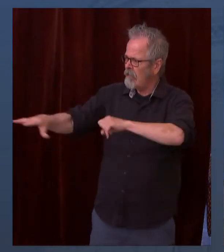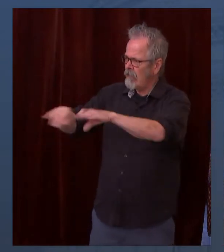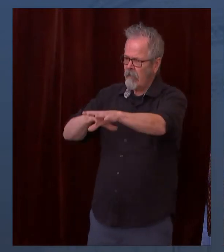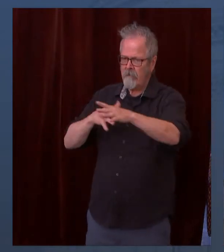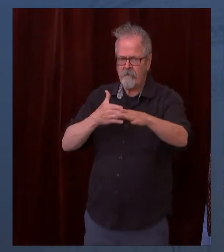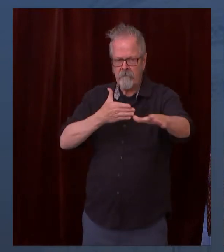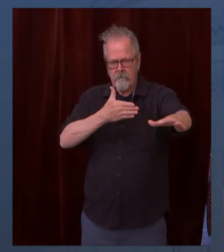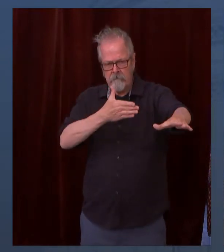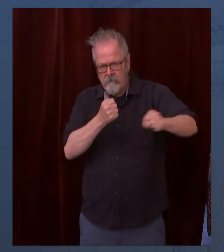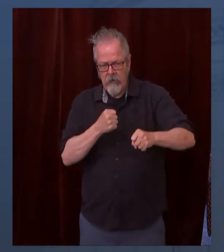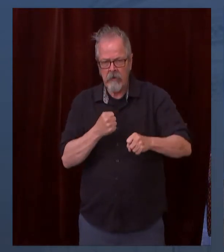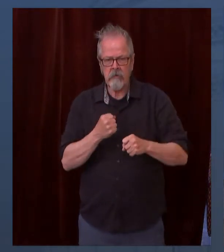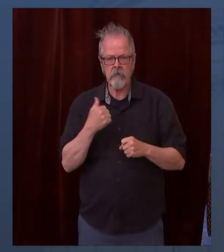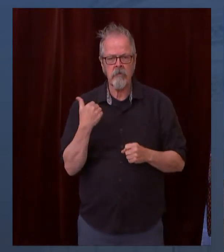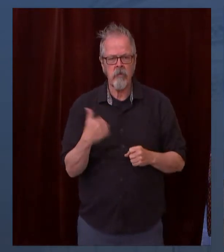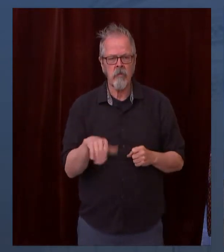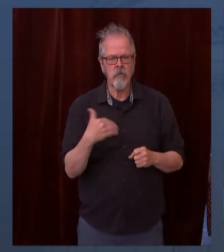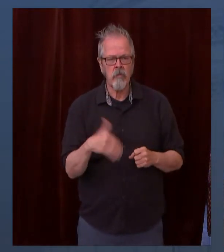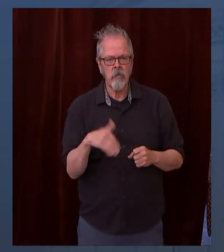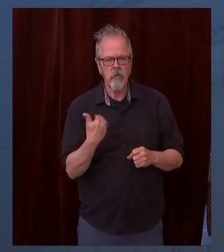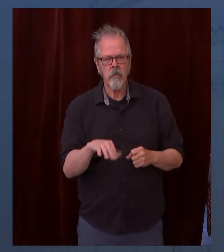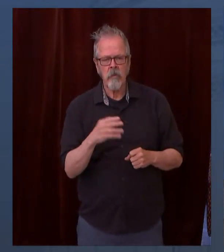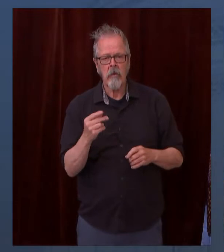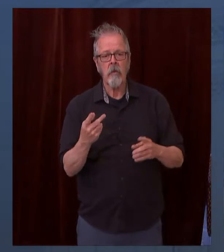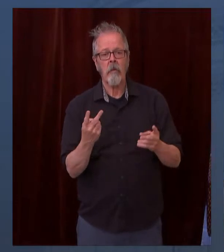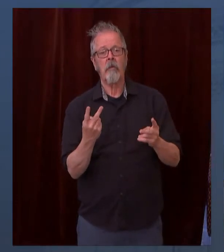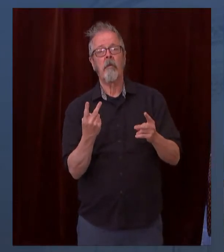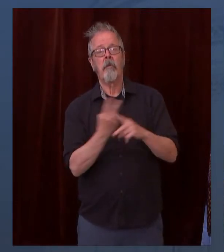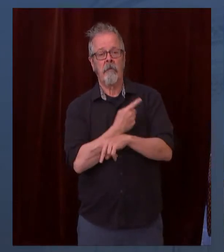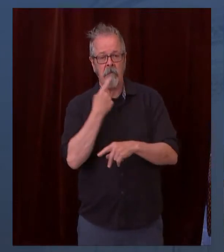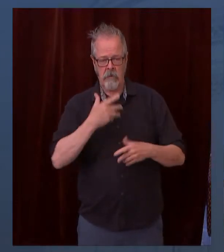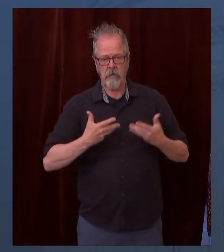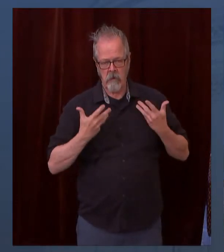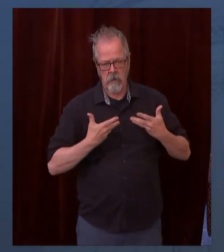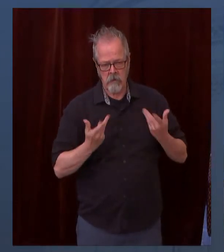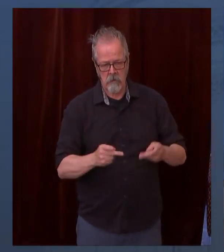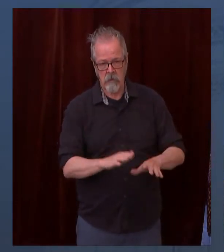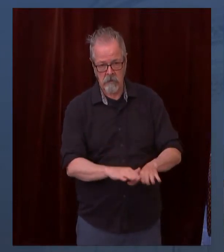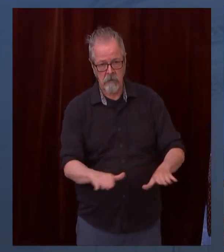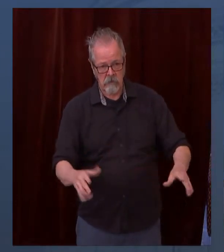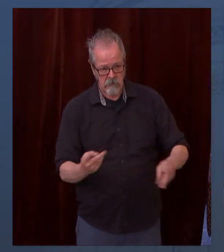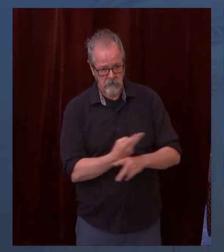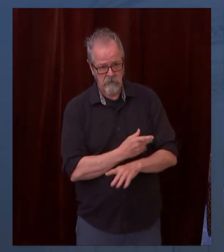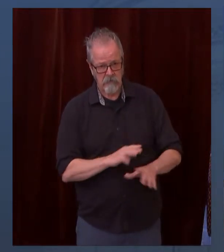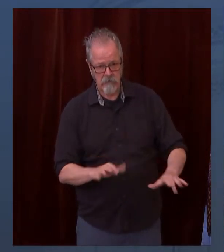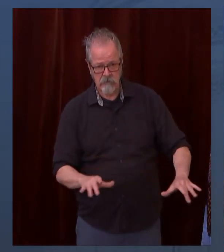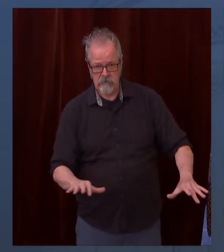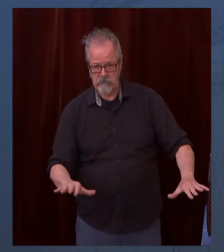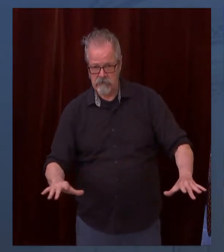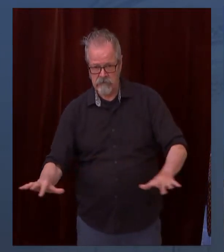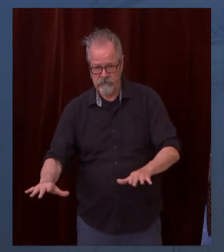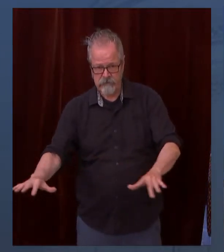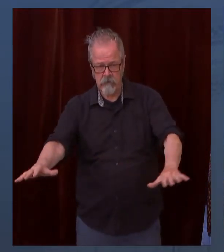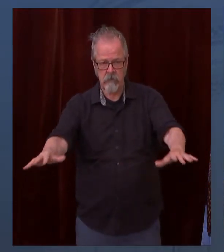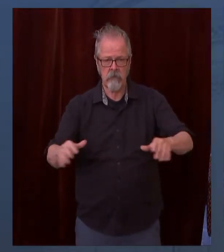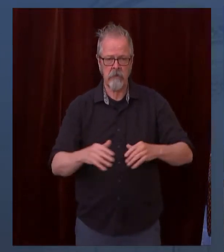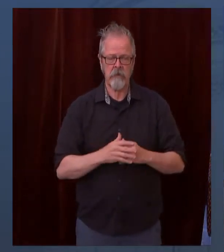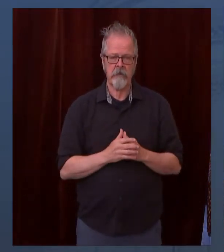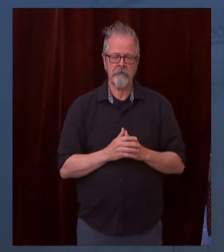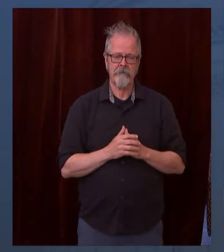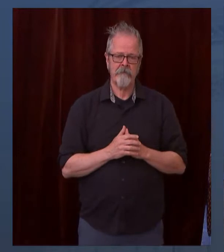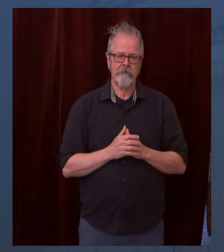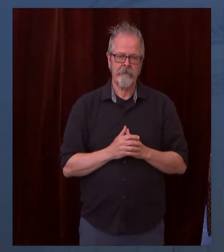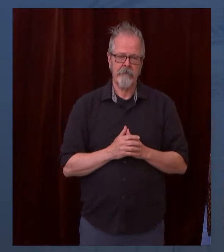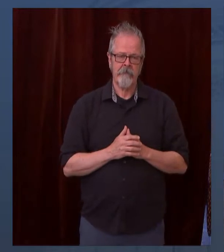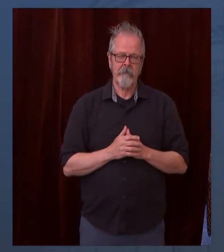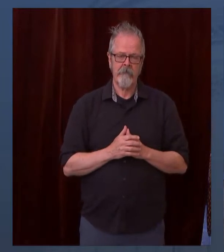to younger people potentially, to have more severe illness. So I want to show you a graph now. It's